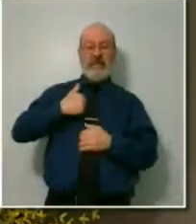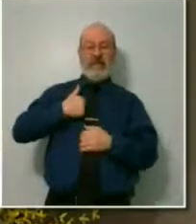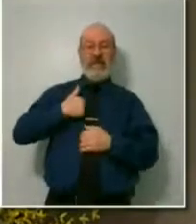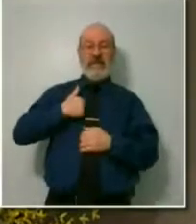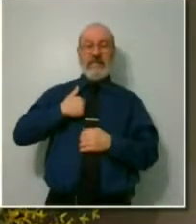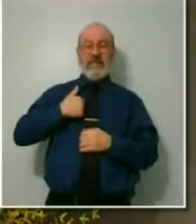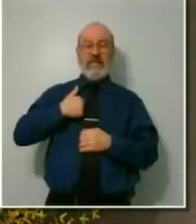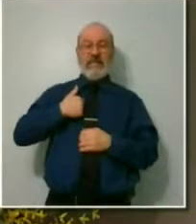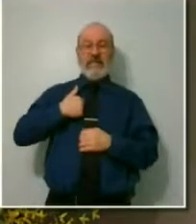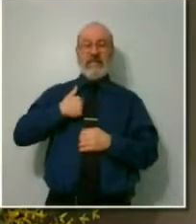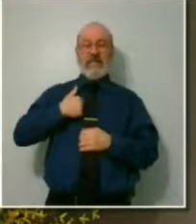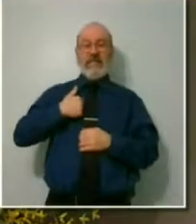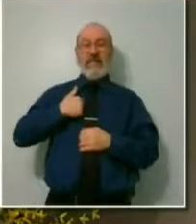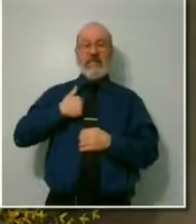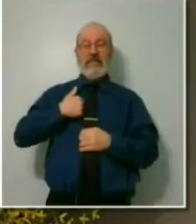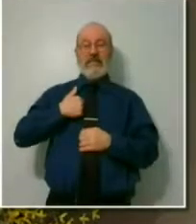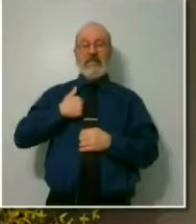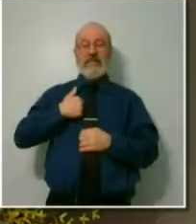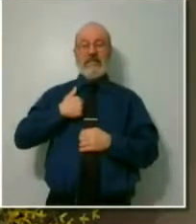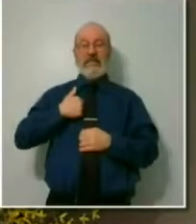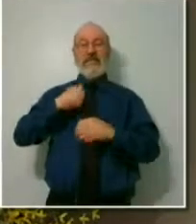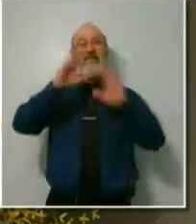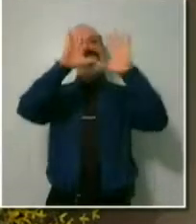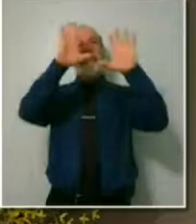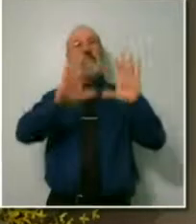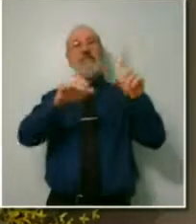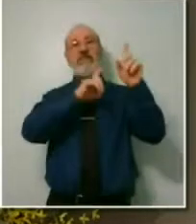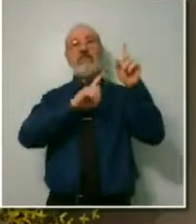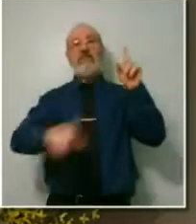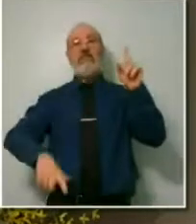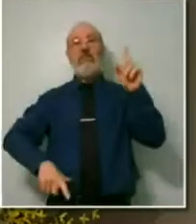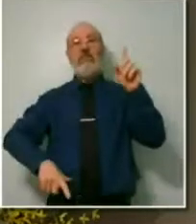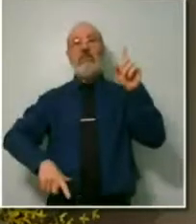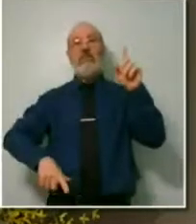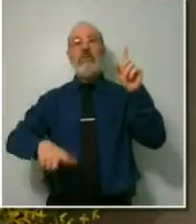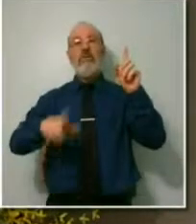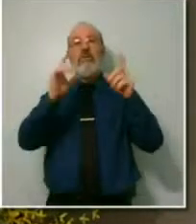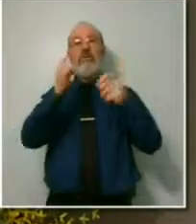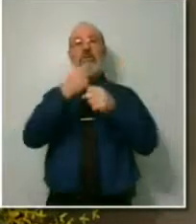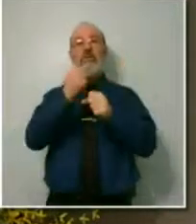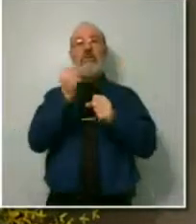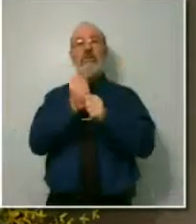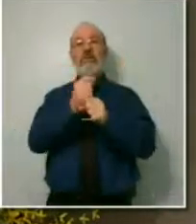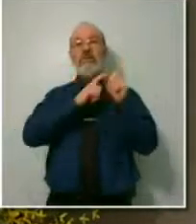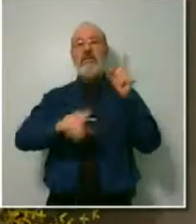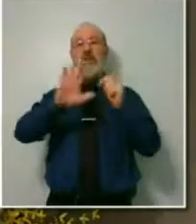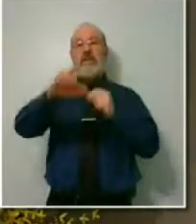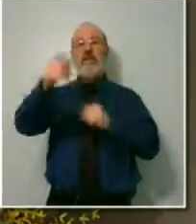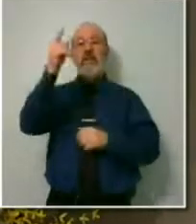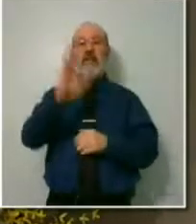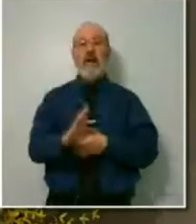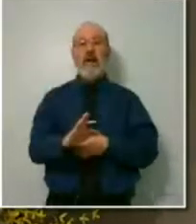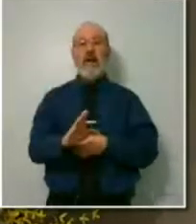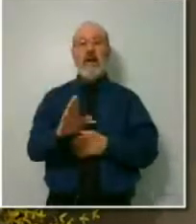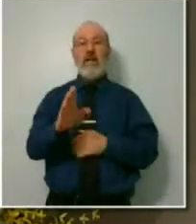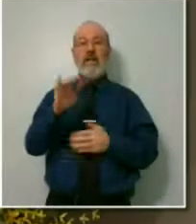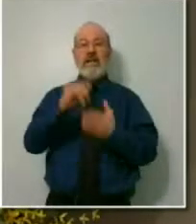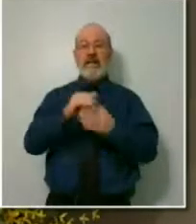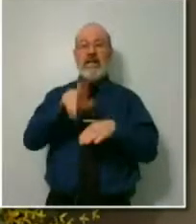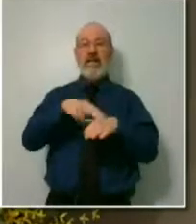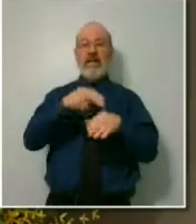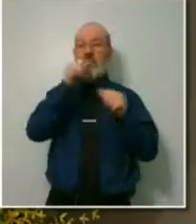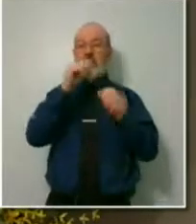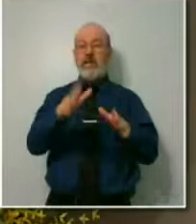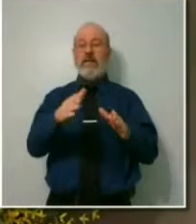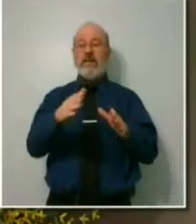fears the Lord, who makes the Lord their God, then that nation will be blessed. The Bible says clearly, blessed is